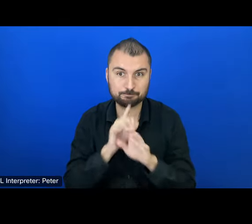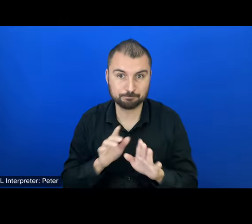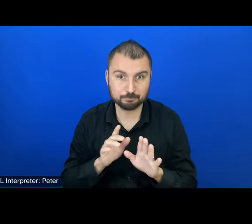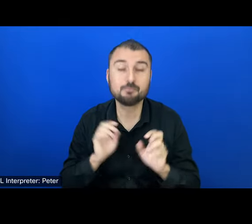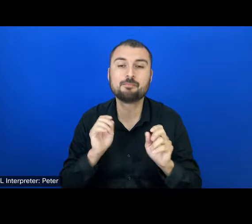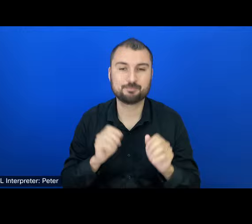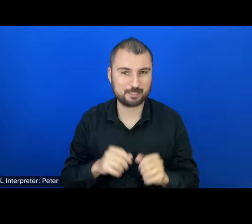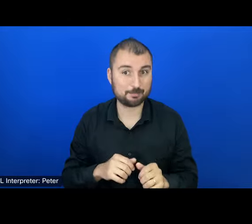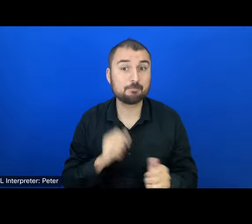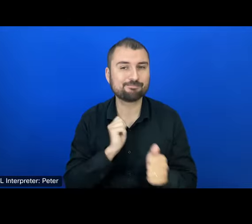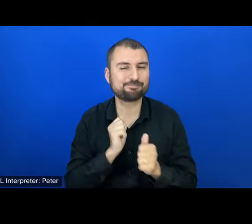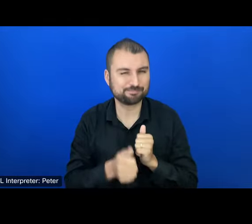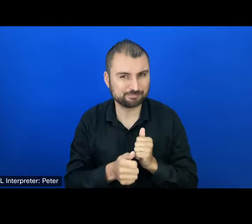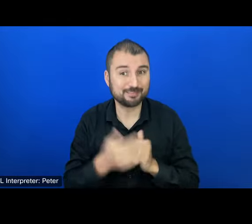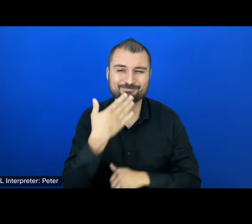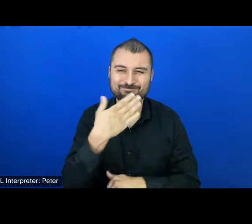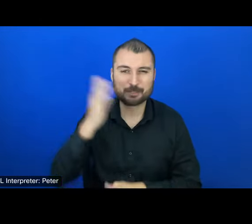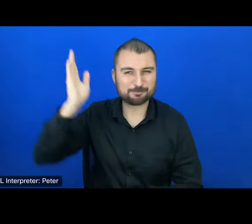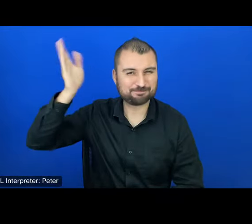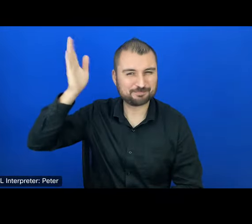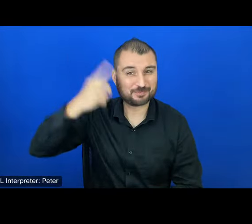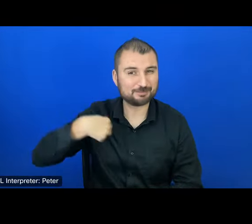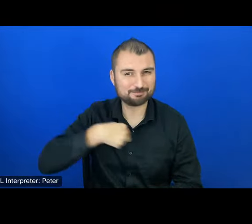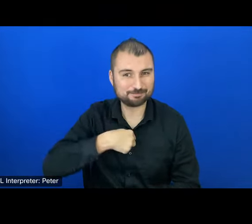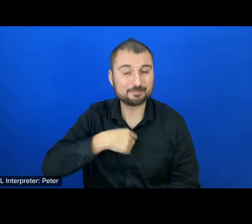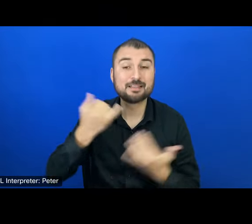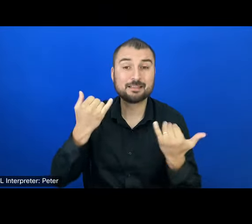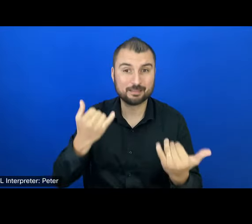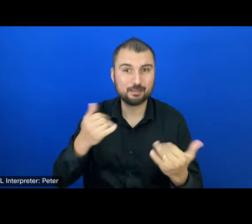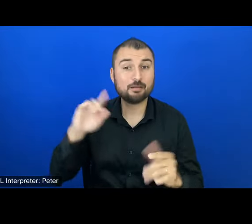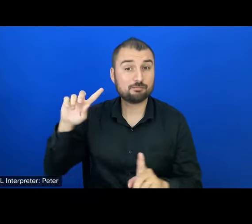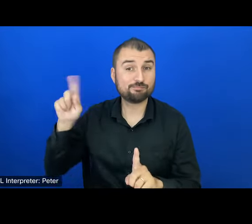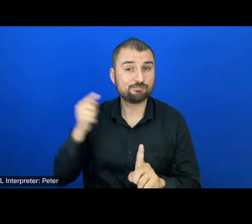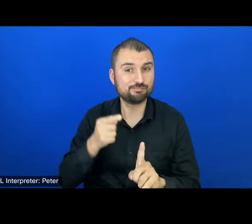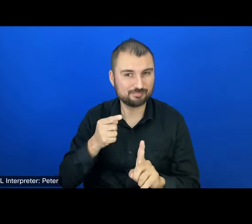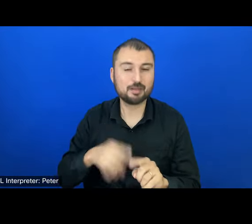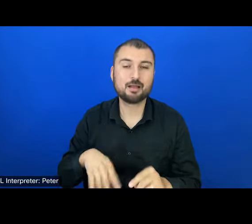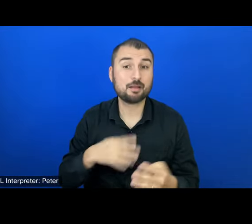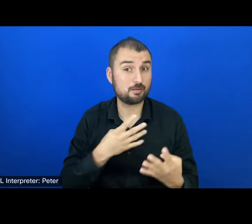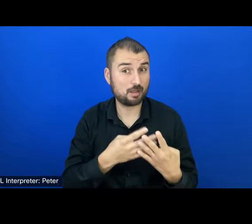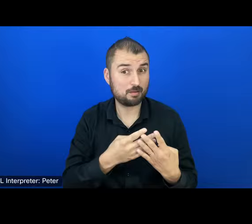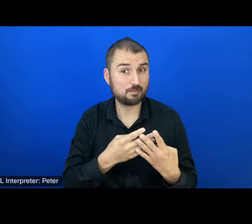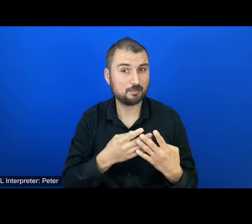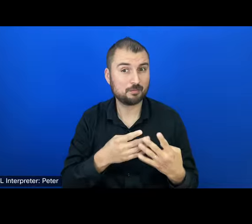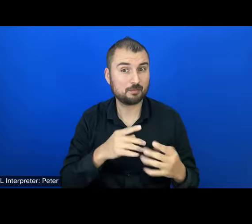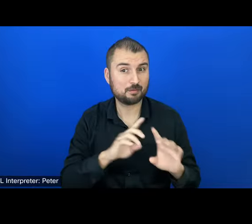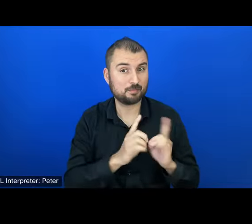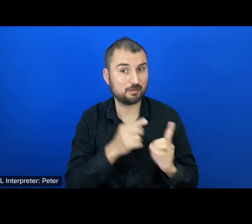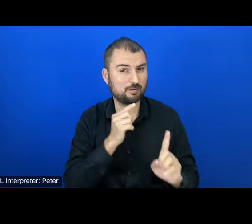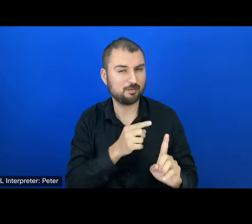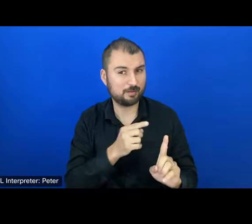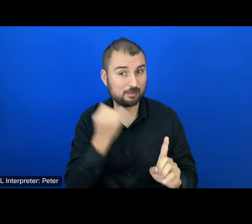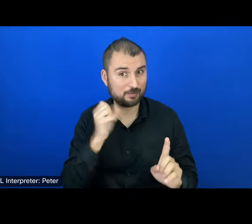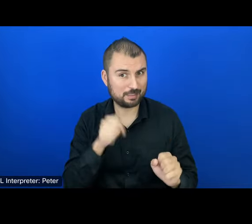Motion is passed. Thank you for presenting to us. Let's circle back around with Department of Corrections if we could.